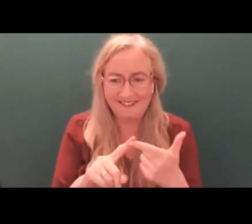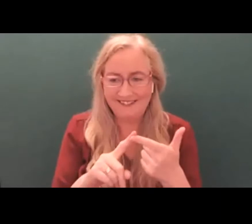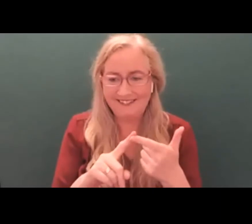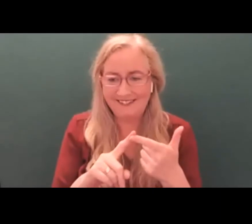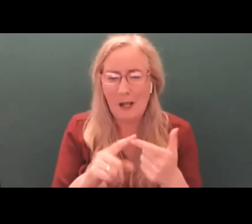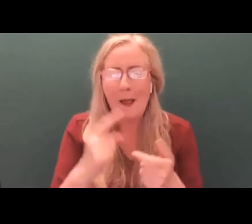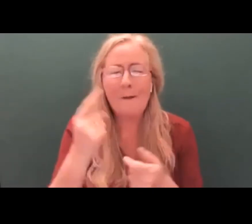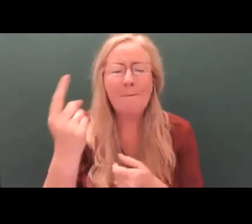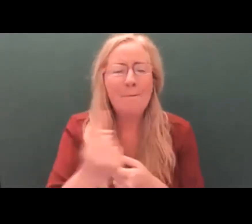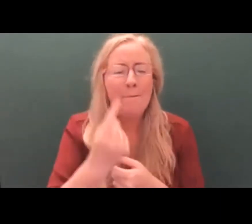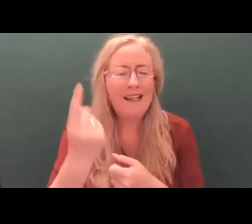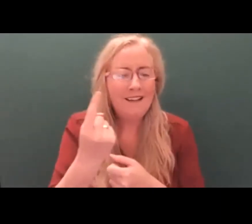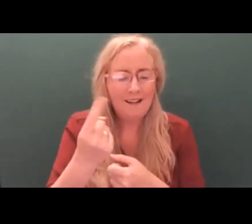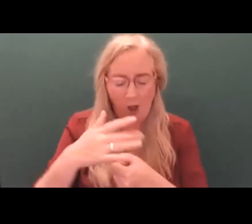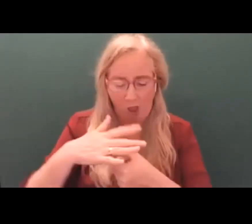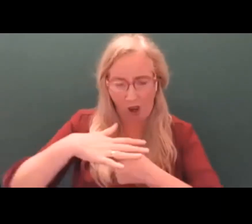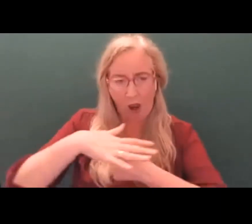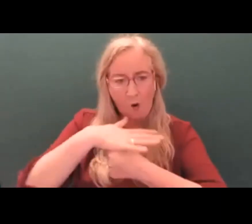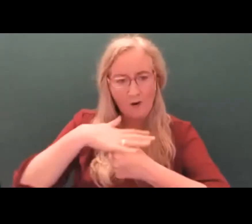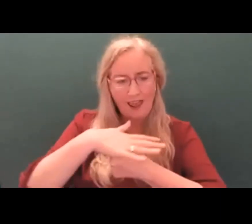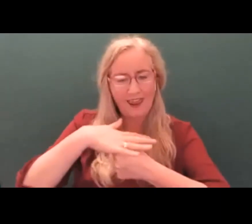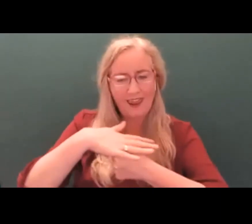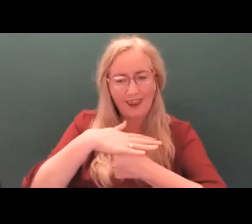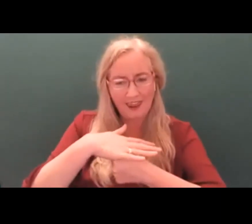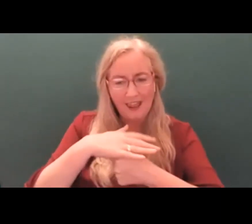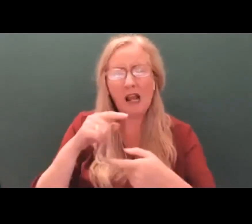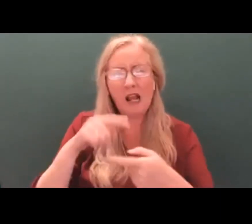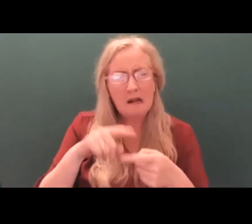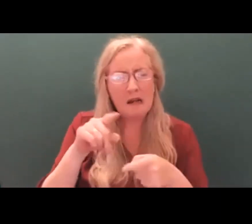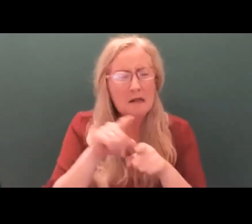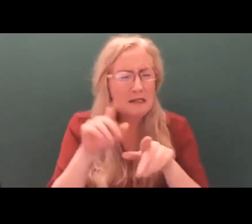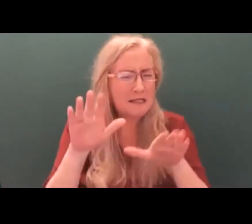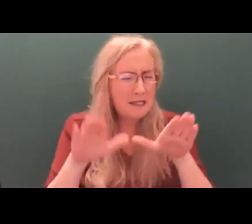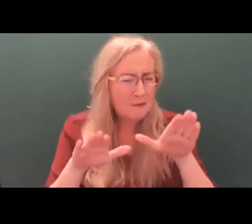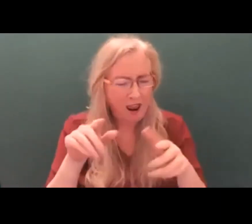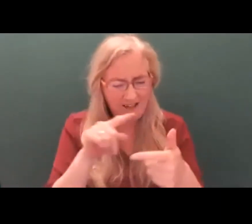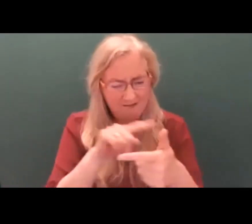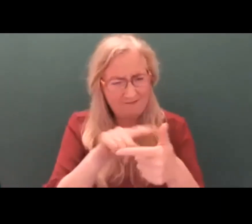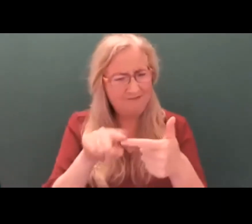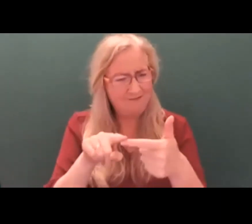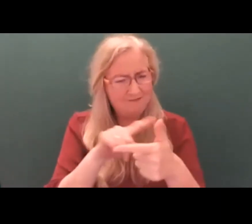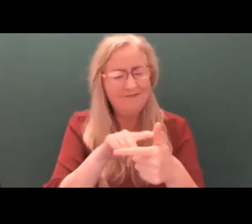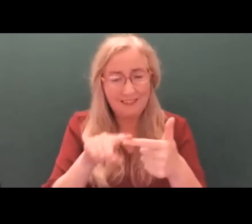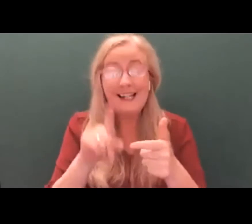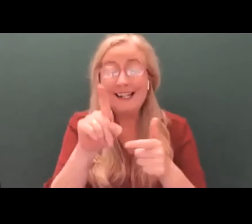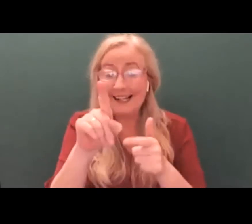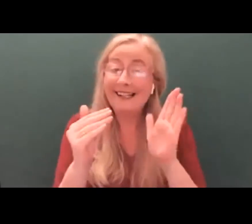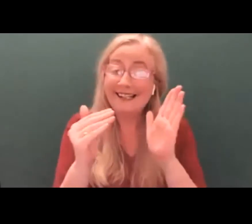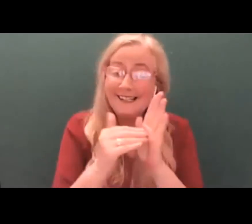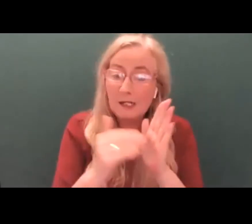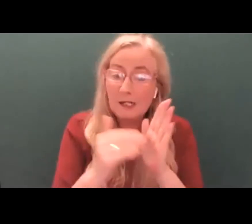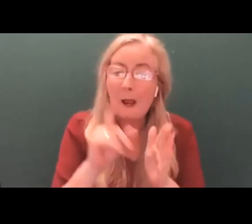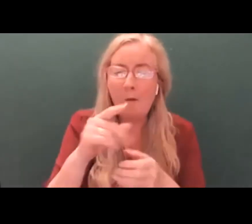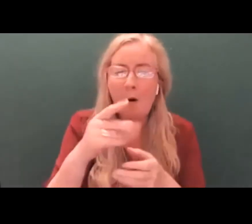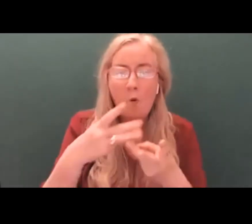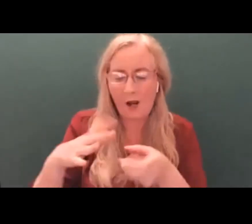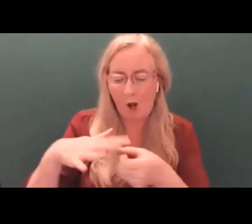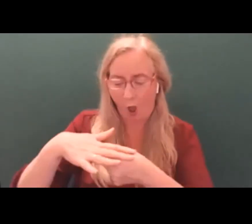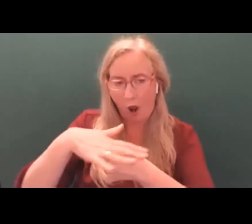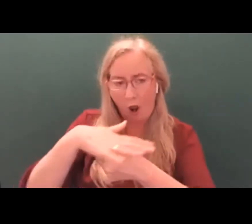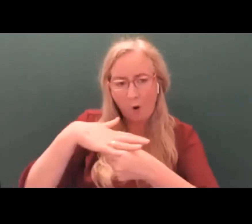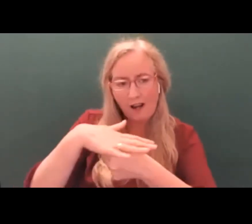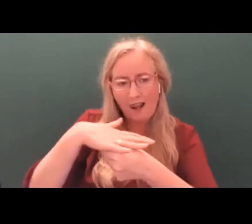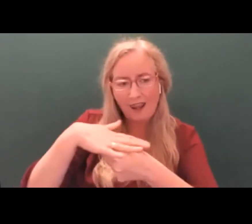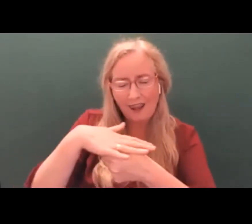be local. Now you might say this is kind of similar, and it is, but in the localness, you can drive into a